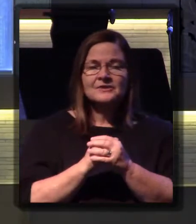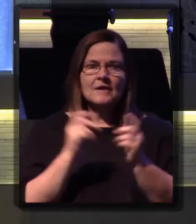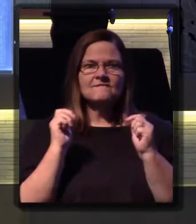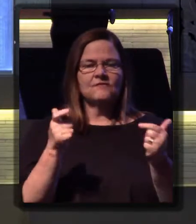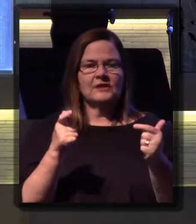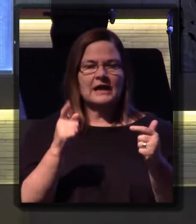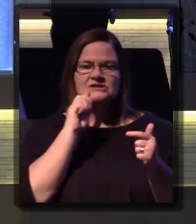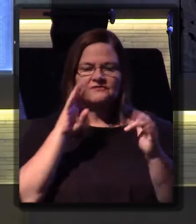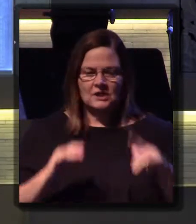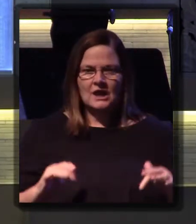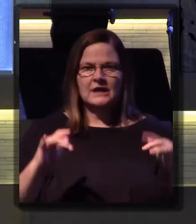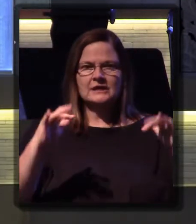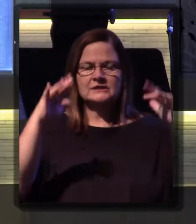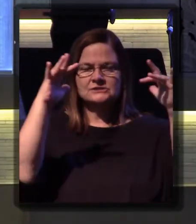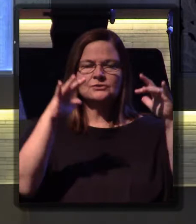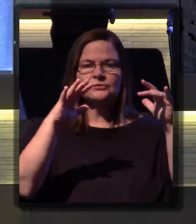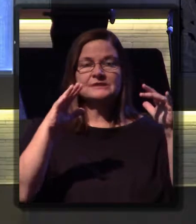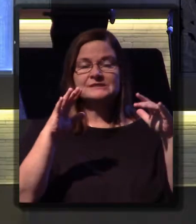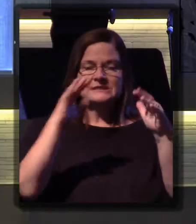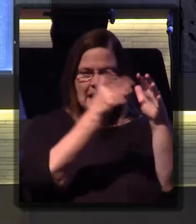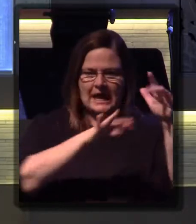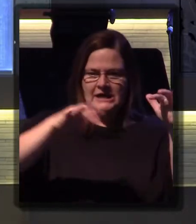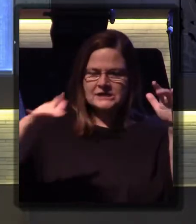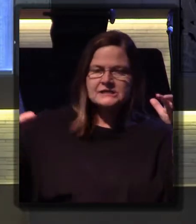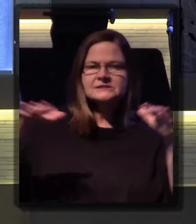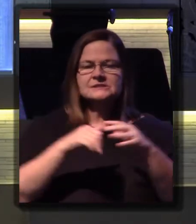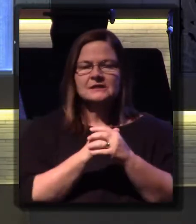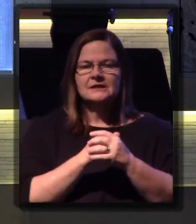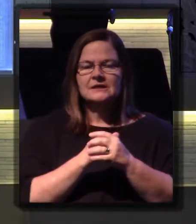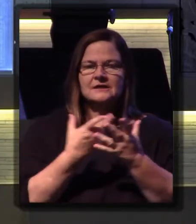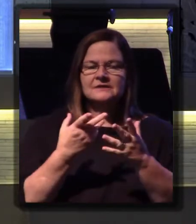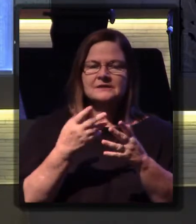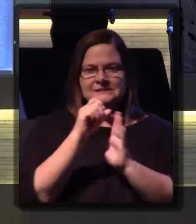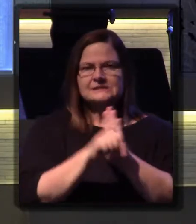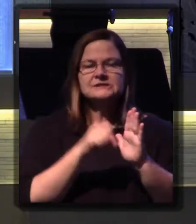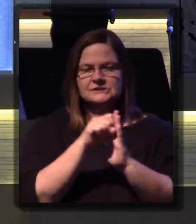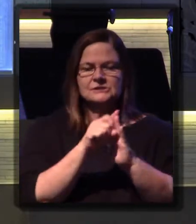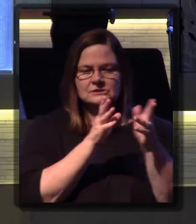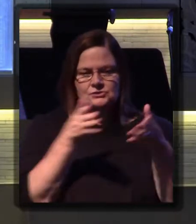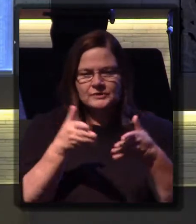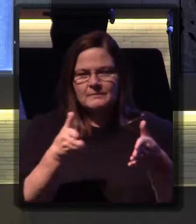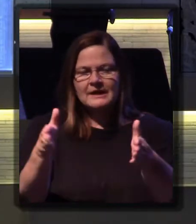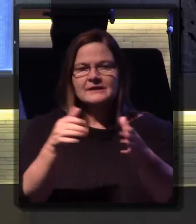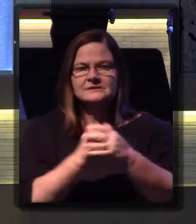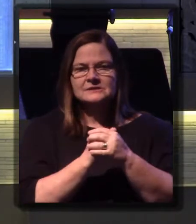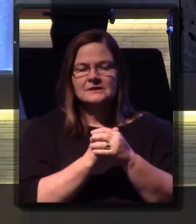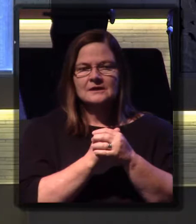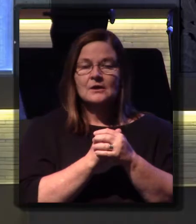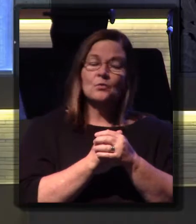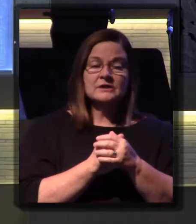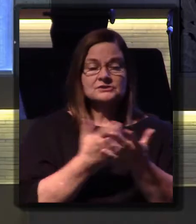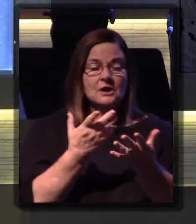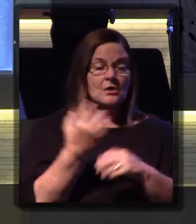blowing sand everywhere. You can barely see. There are flash floods that come ripping through these canyons